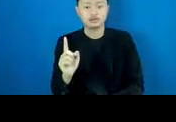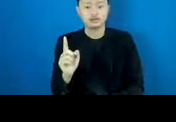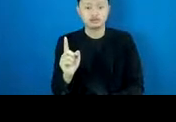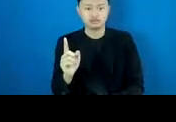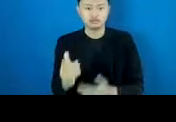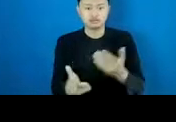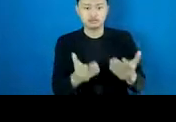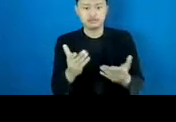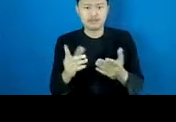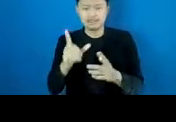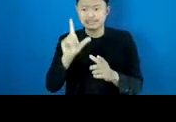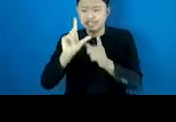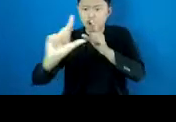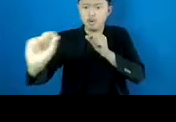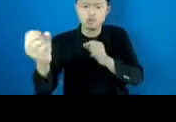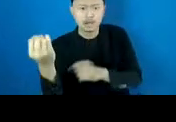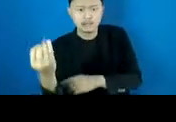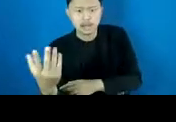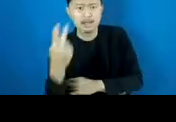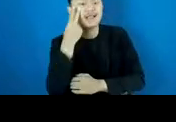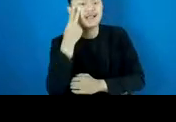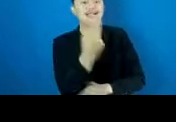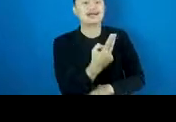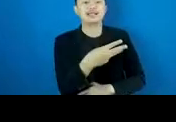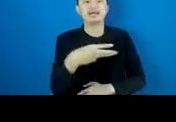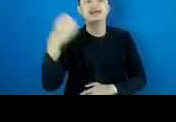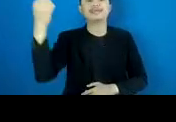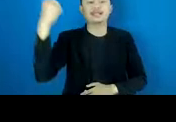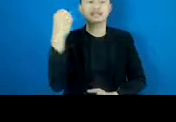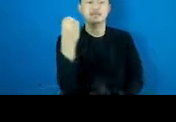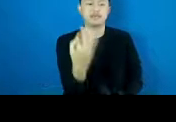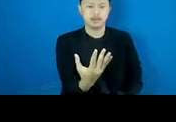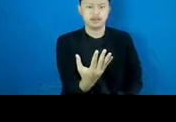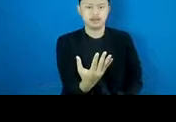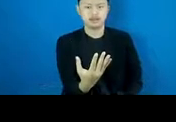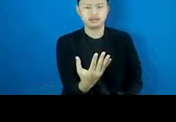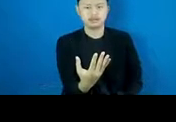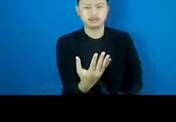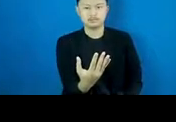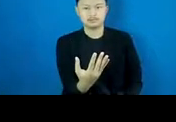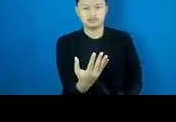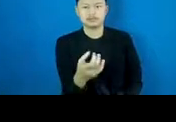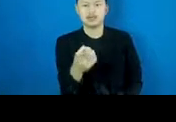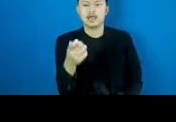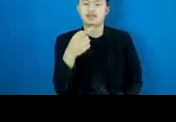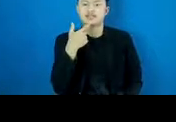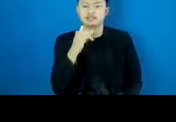distance. And that is something to be considered when the routes are being prioritized for electrification.